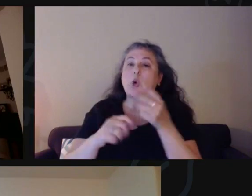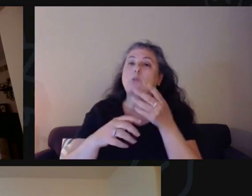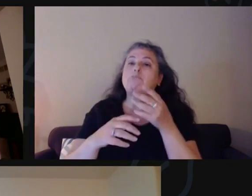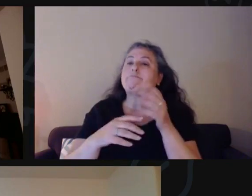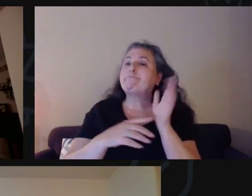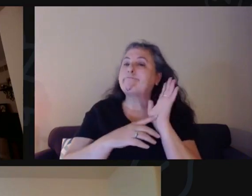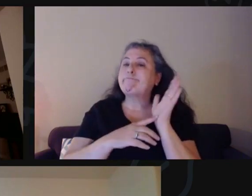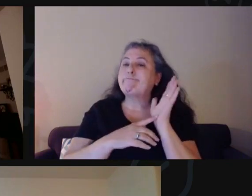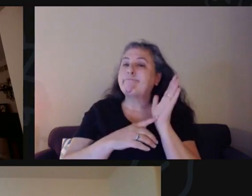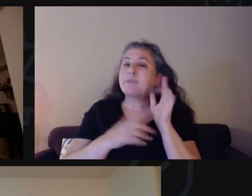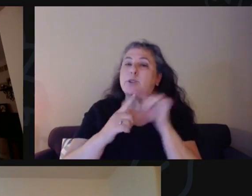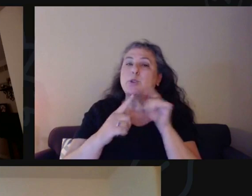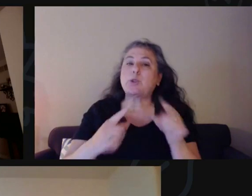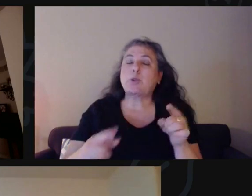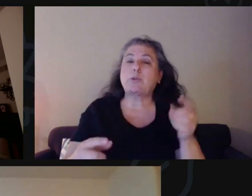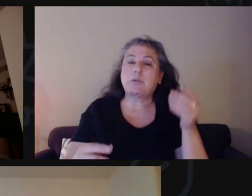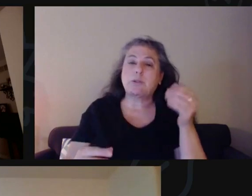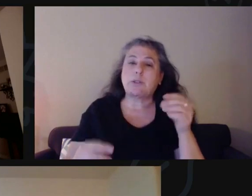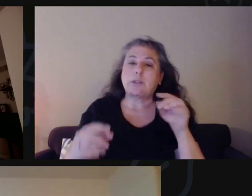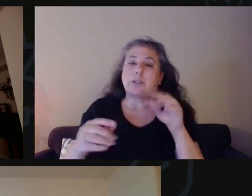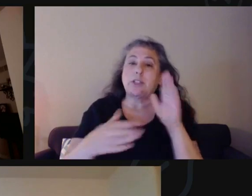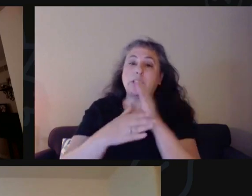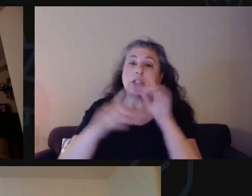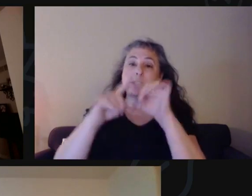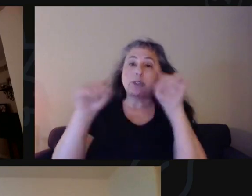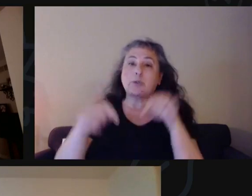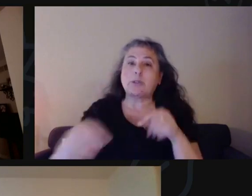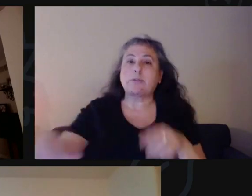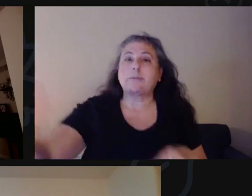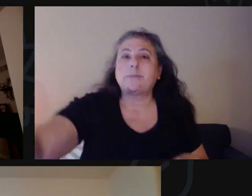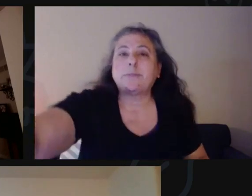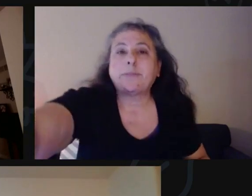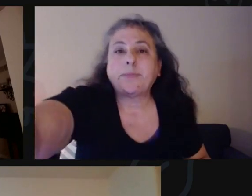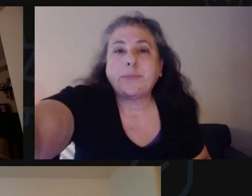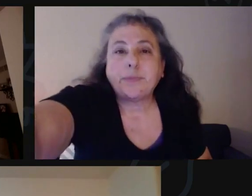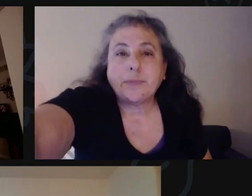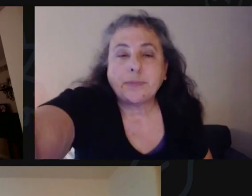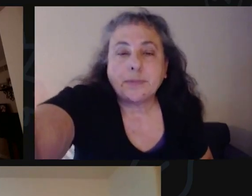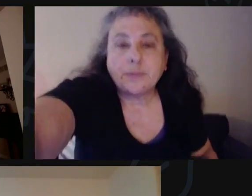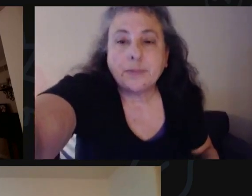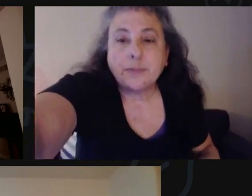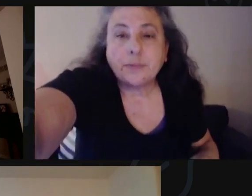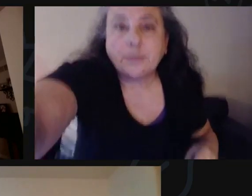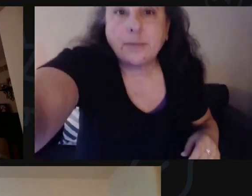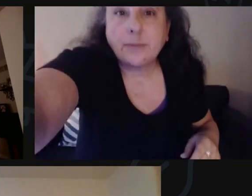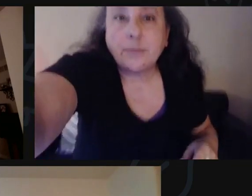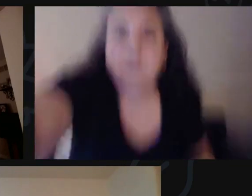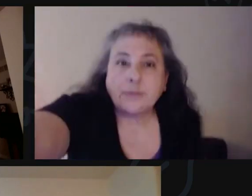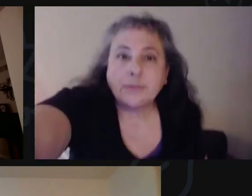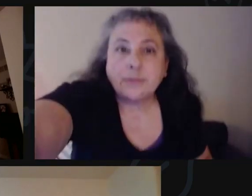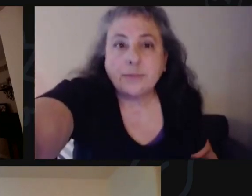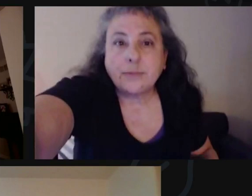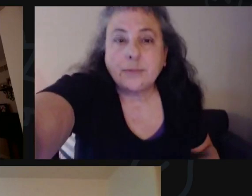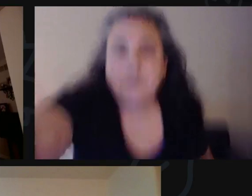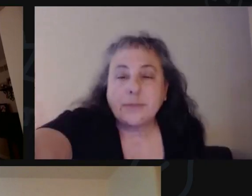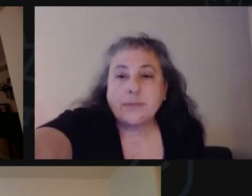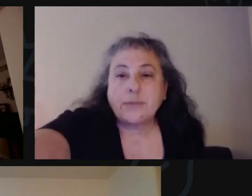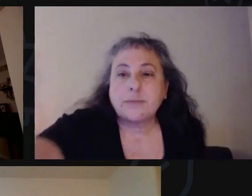And if you'd like to share your screen, we can get into the presentation. Wonderful. Thank you. Mm-hmm.